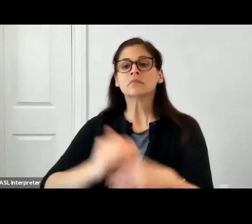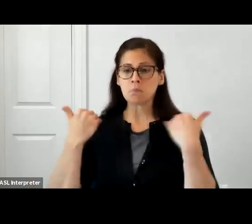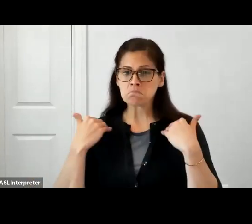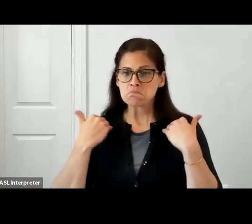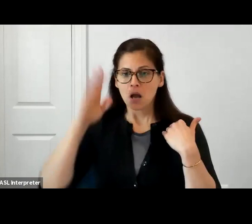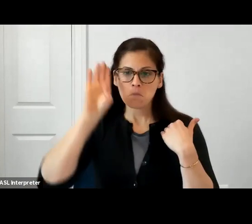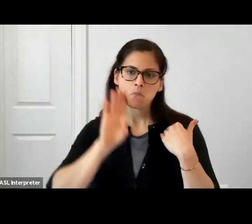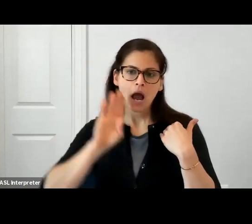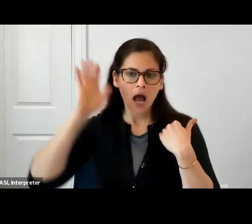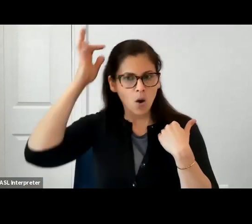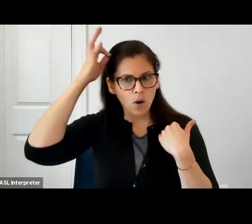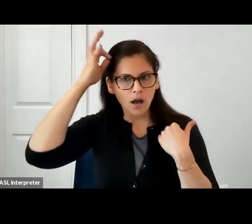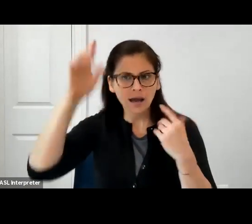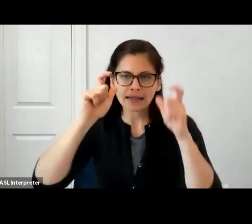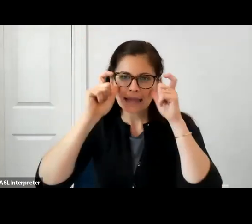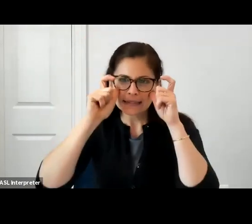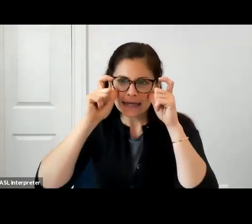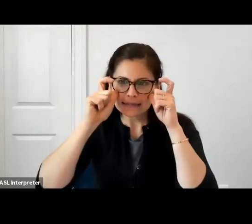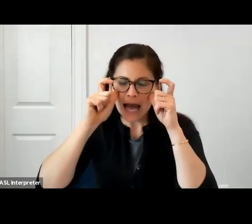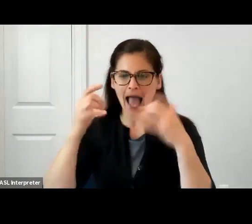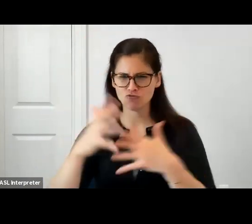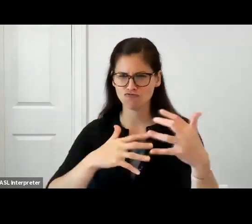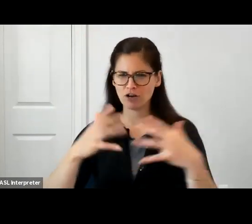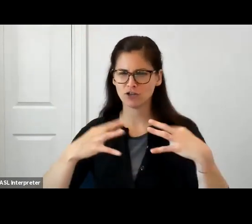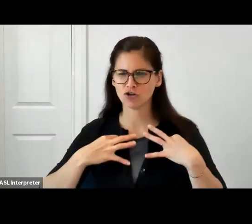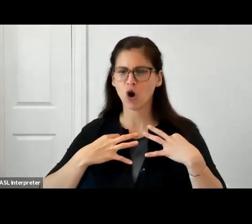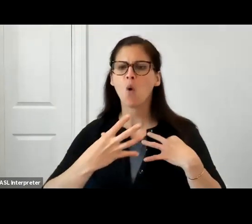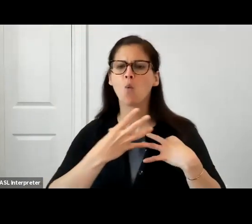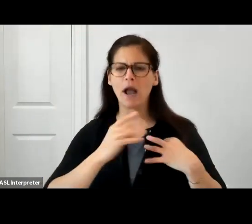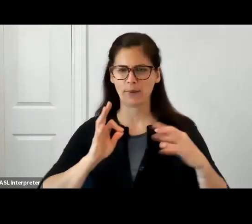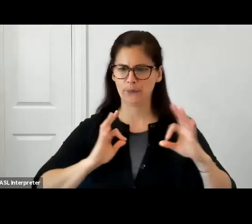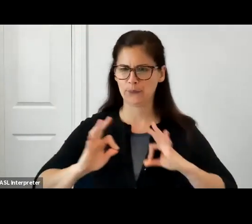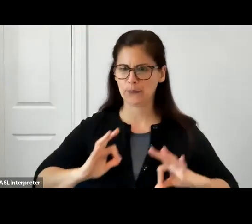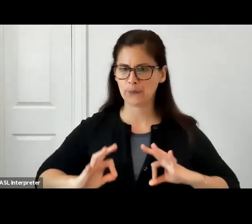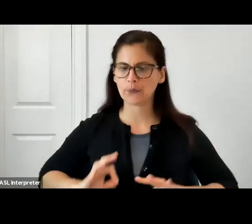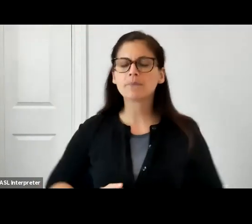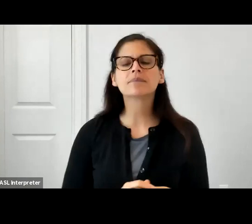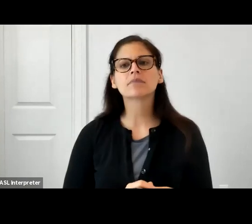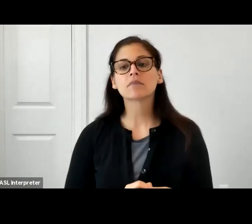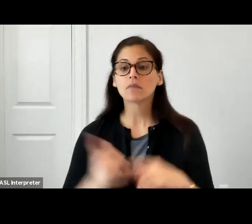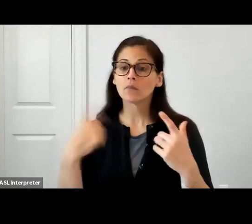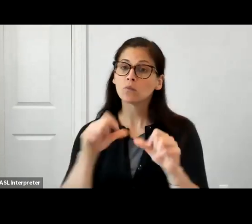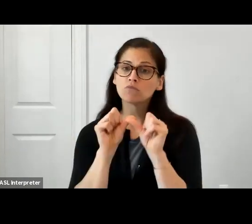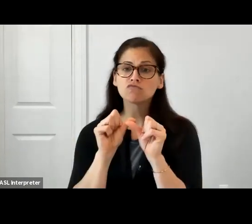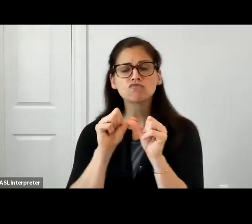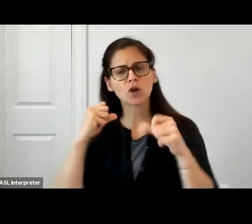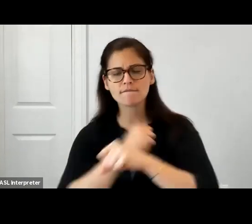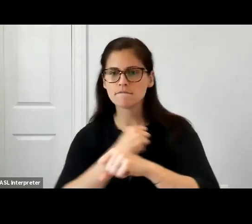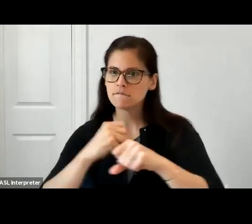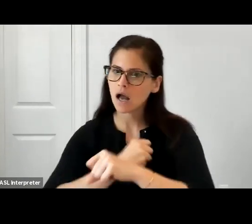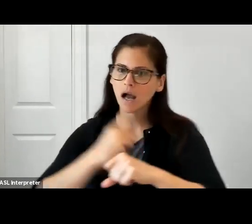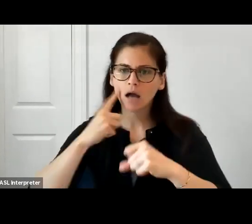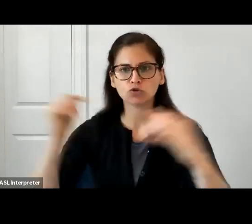and a gray shirt with tiny white spots. As we continue to fight for